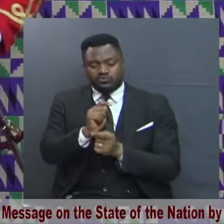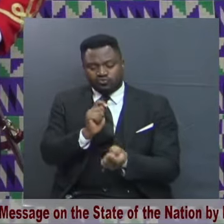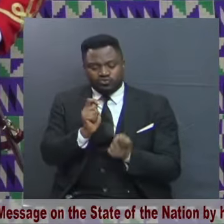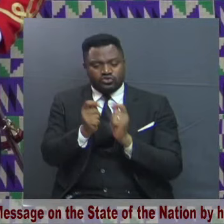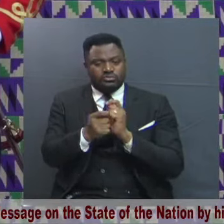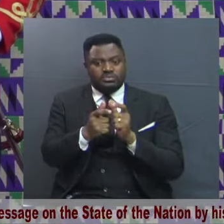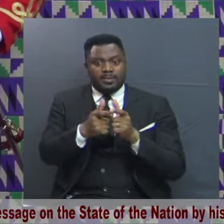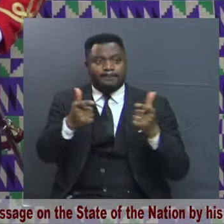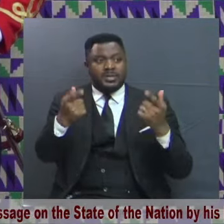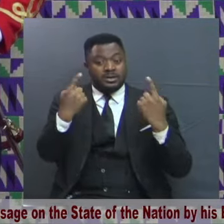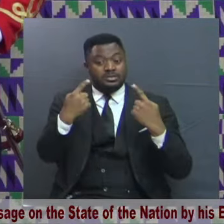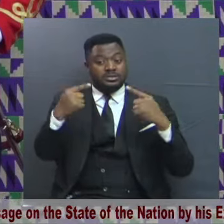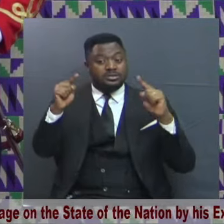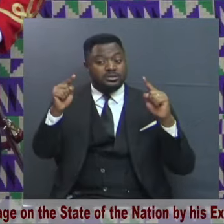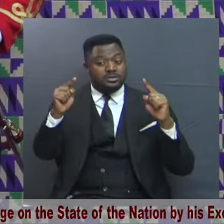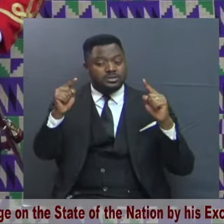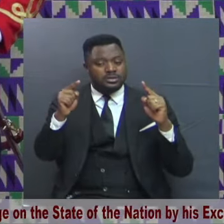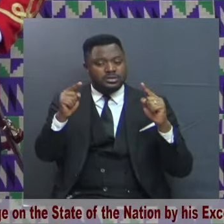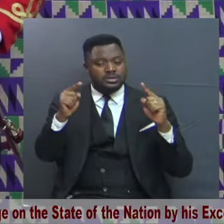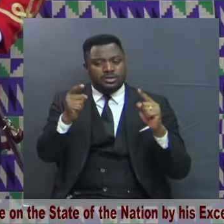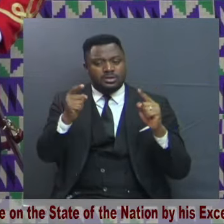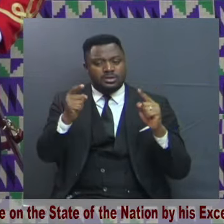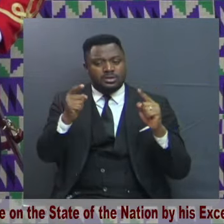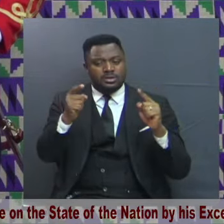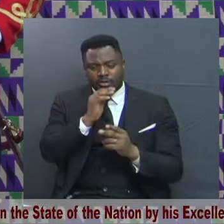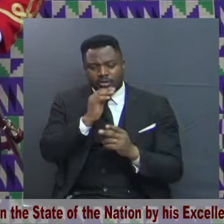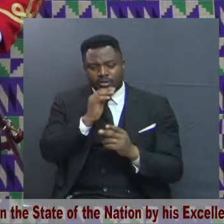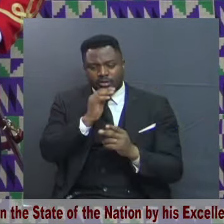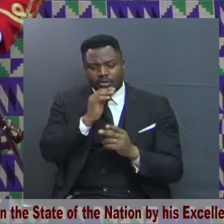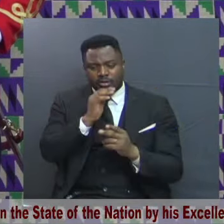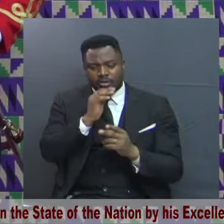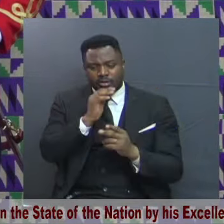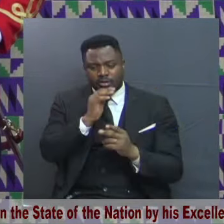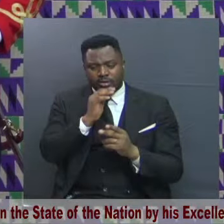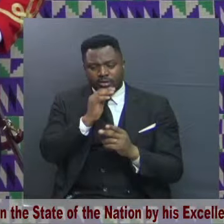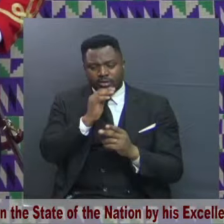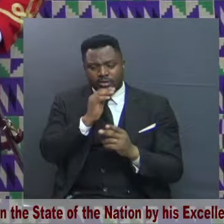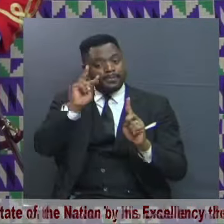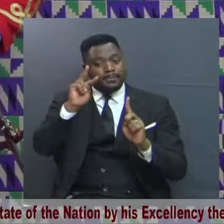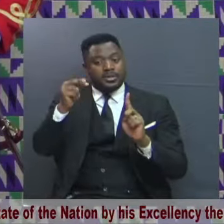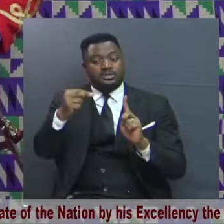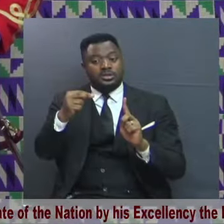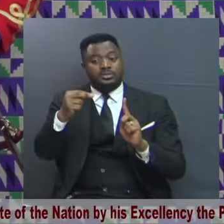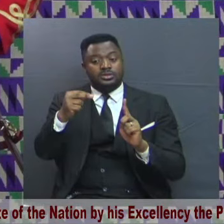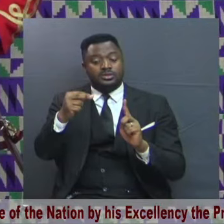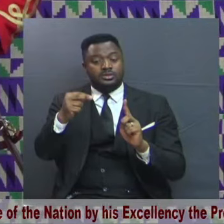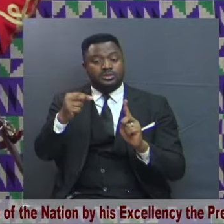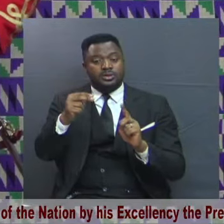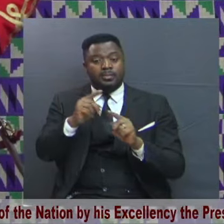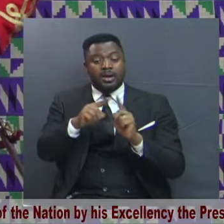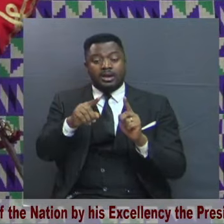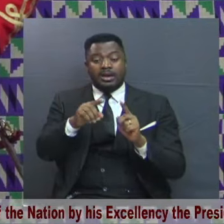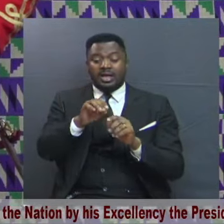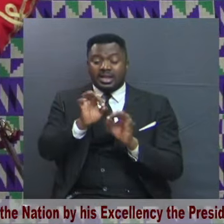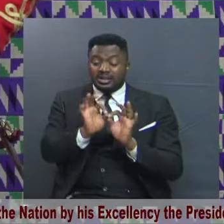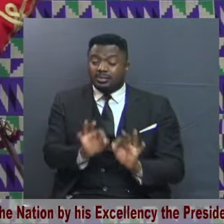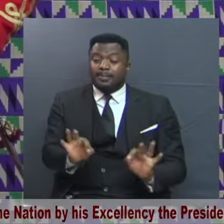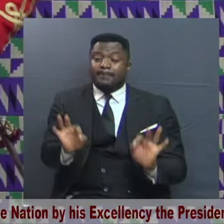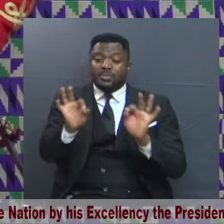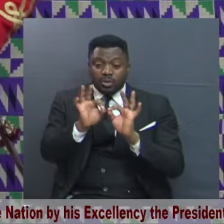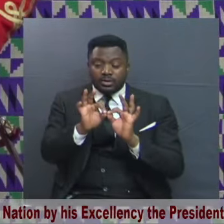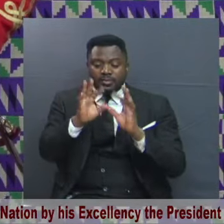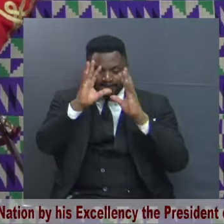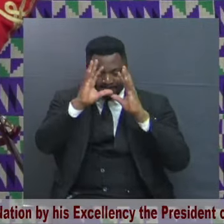huge success and the honors will be claimed or shared where public perception Falls But ultimately the